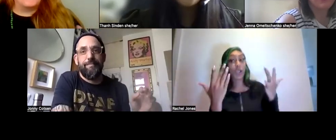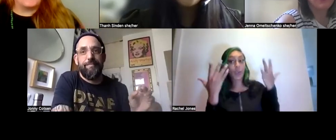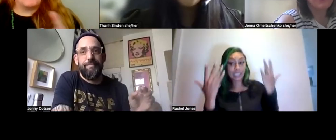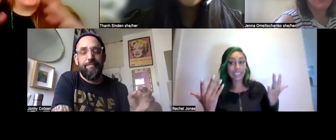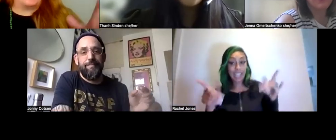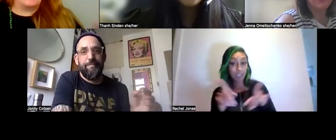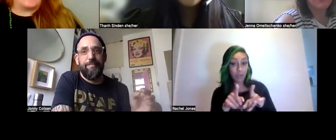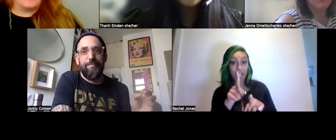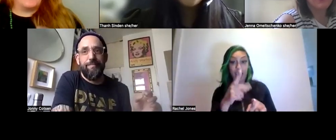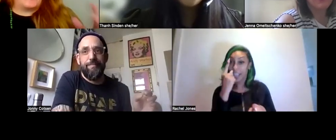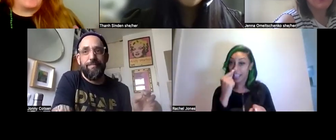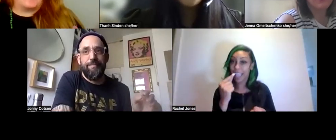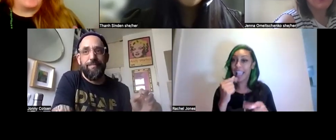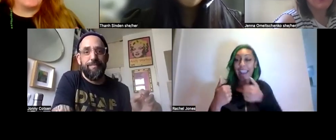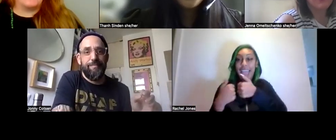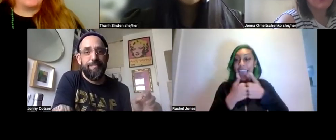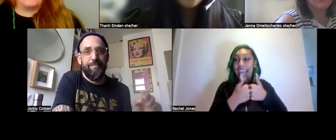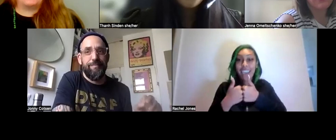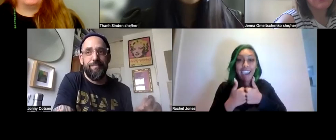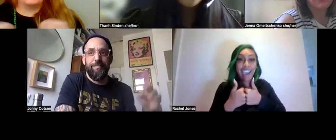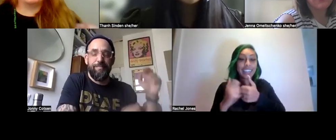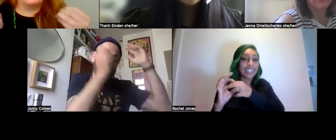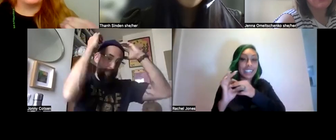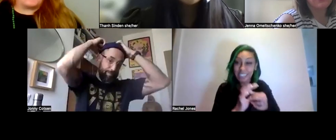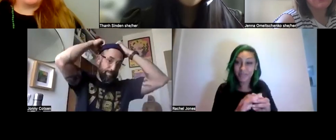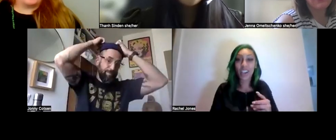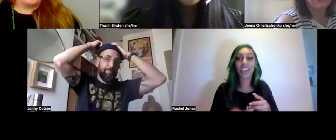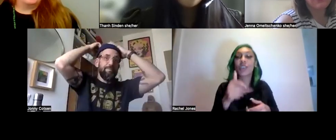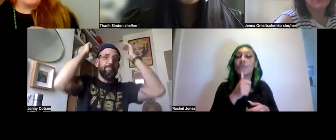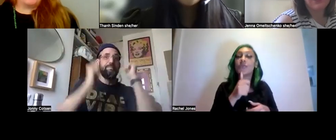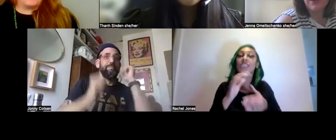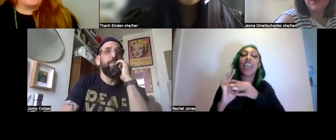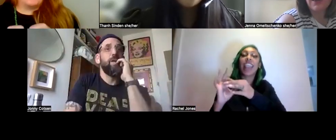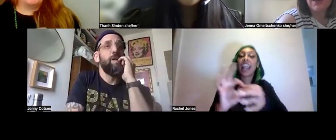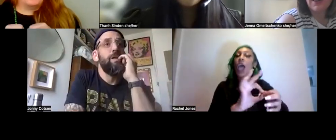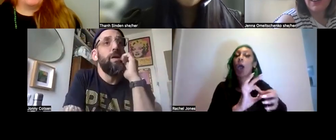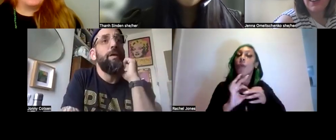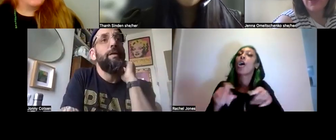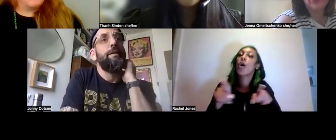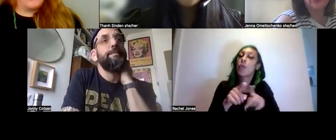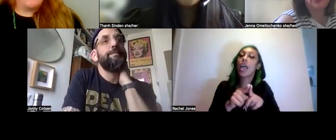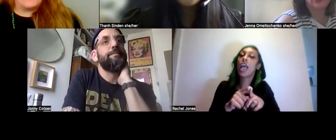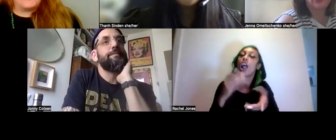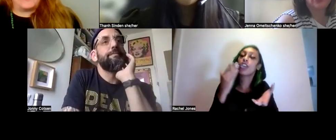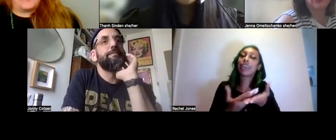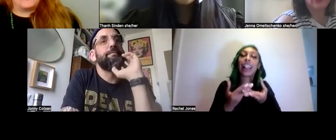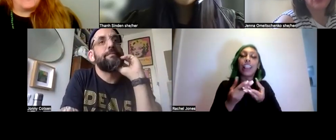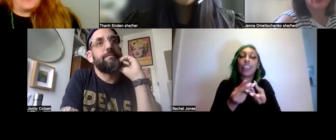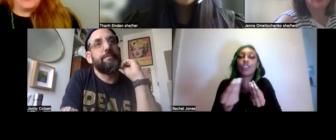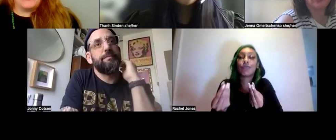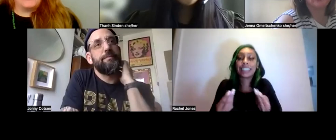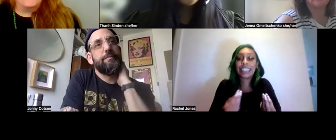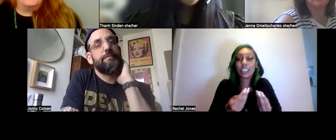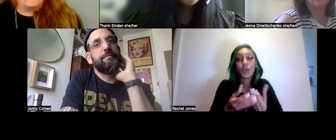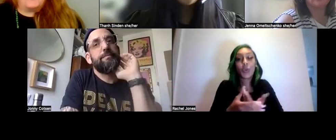that we can be allies, and we are allies, and to use this network as well as a real resource if you're feeling disconnected